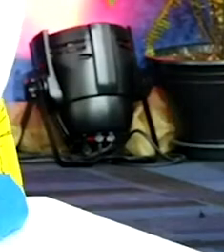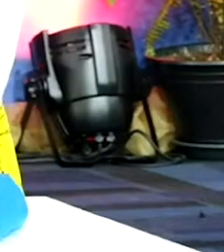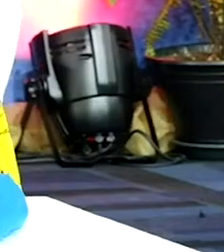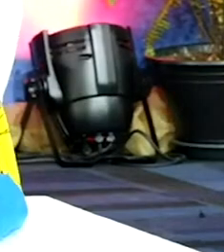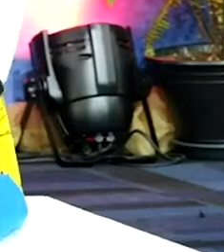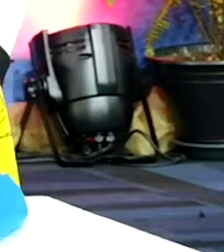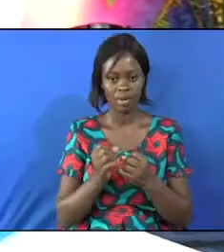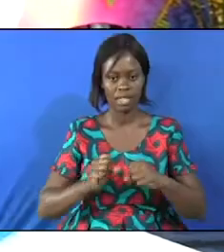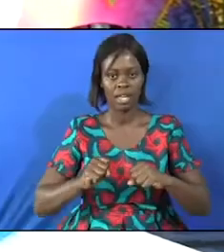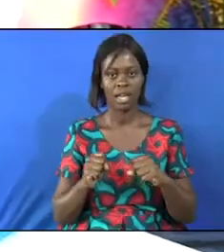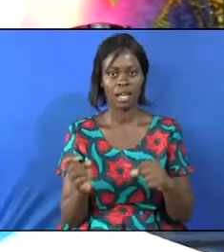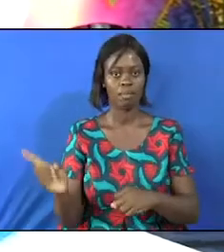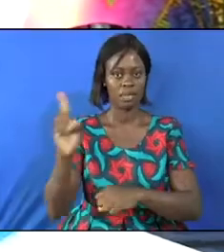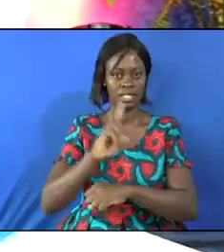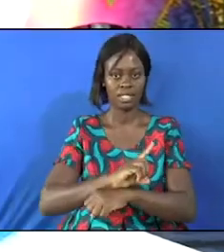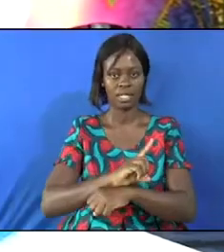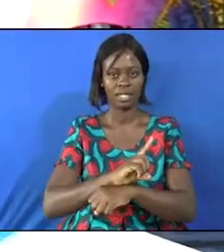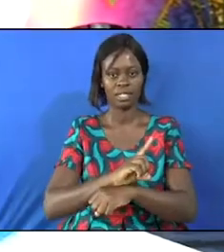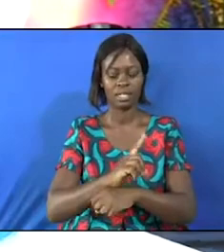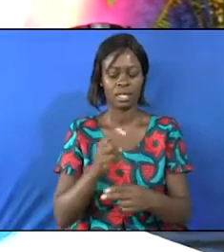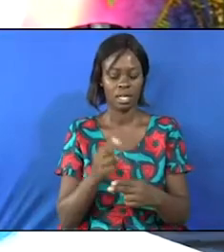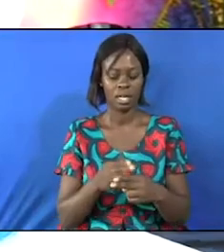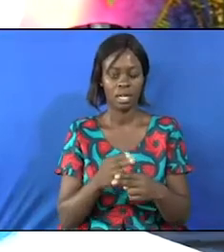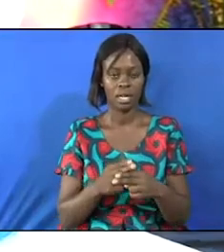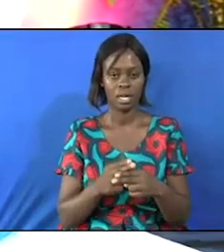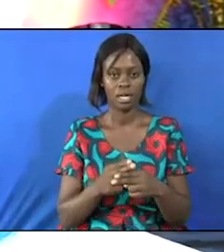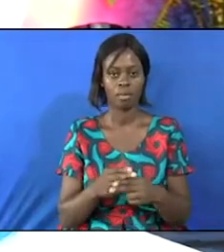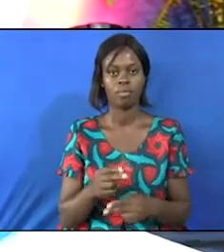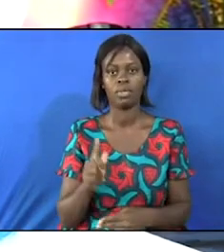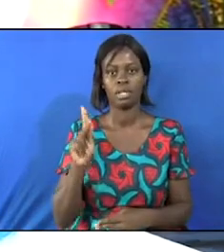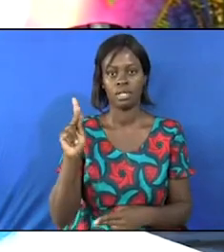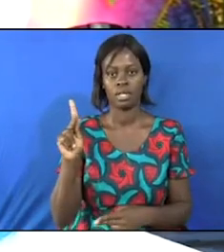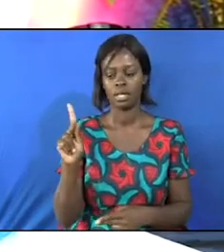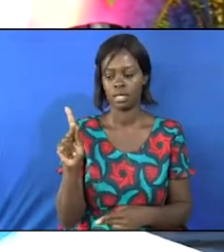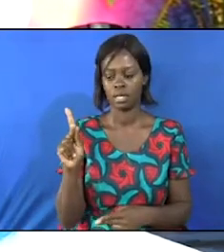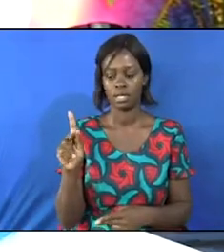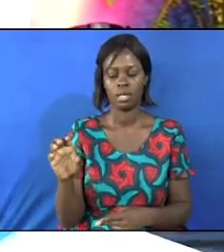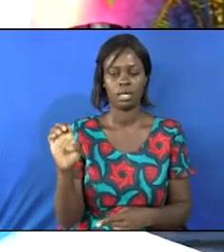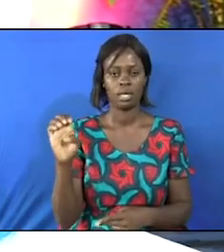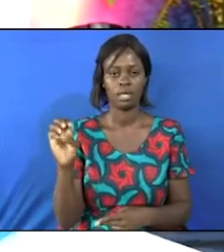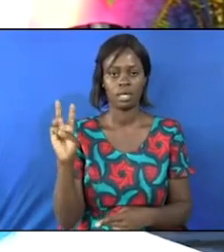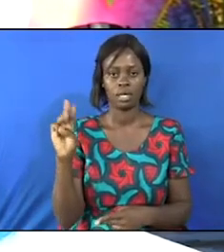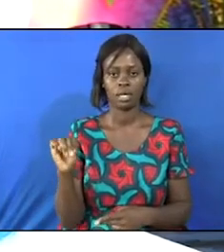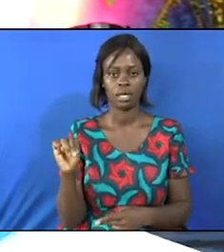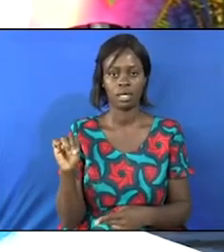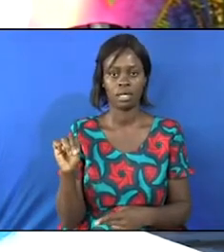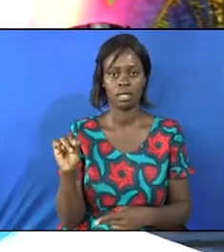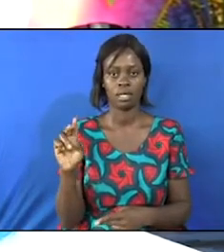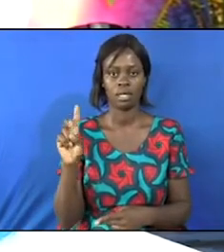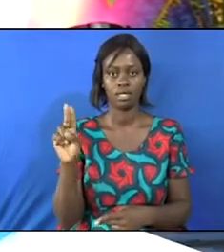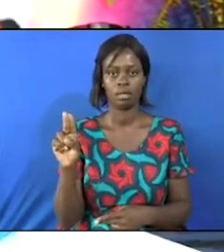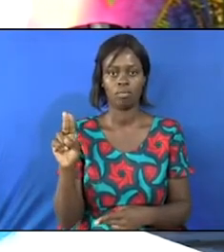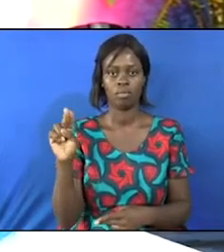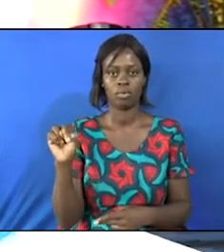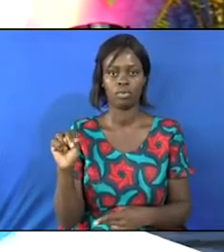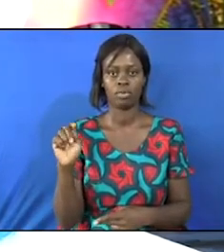Happy Sabbath. Happy day. My name is Kemunto Nyaribo, and with me is Tamara